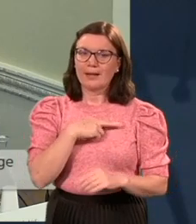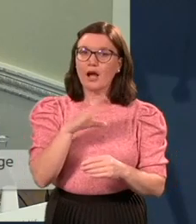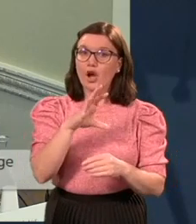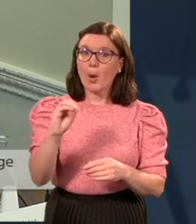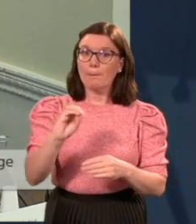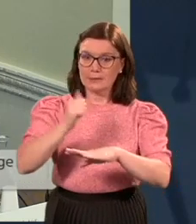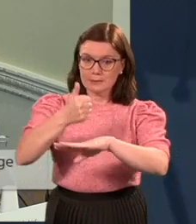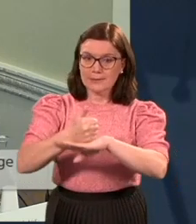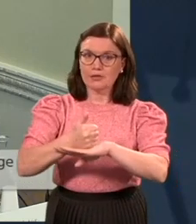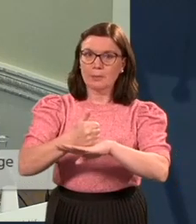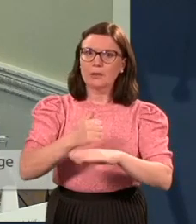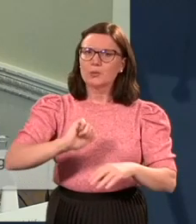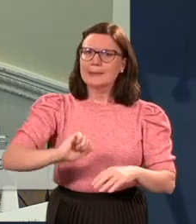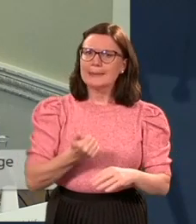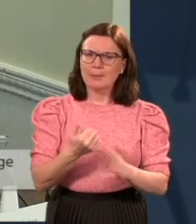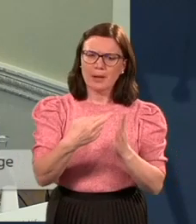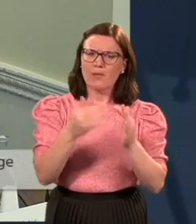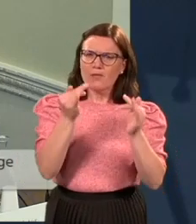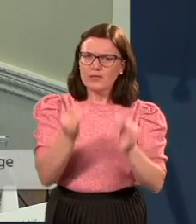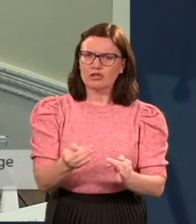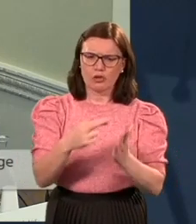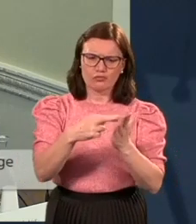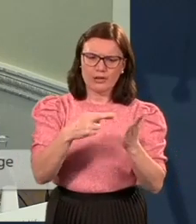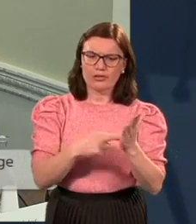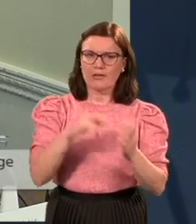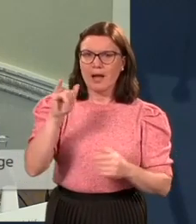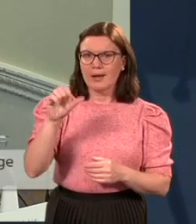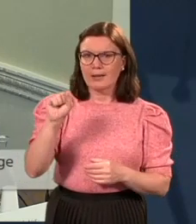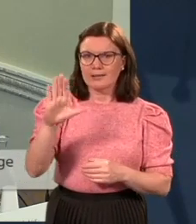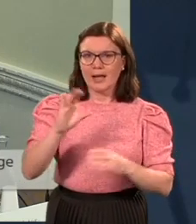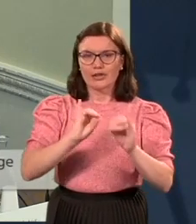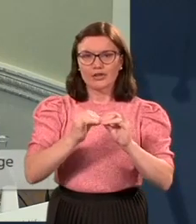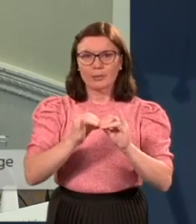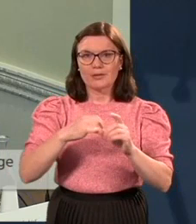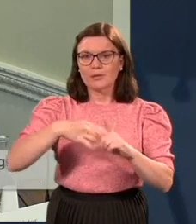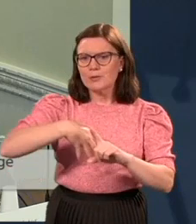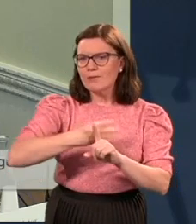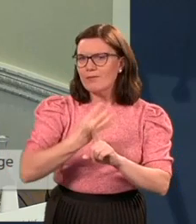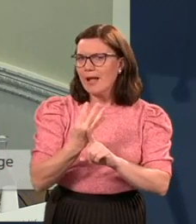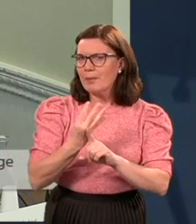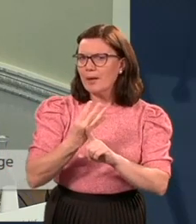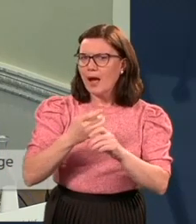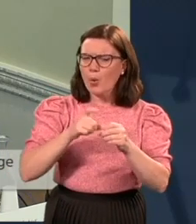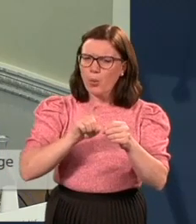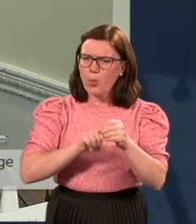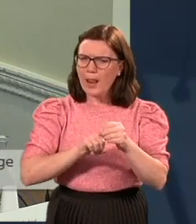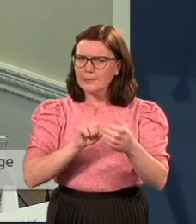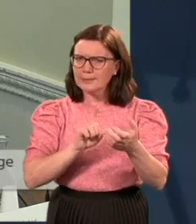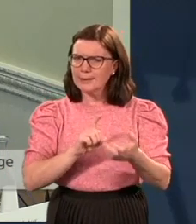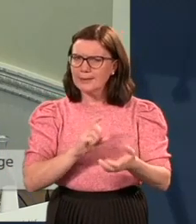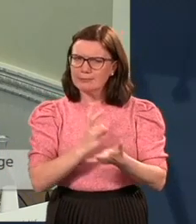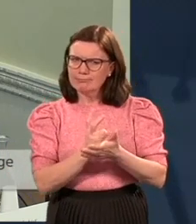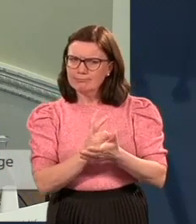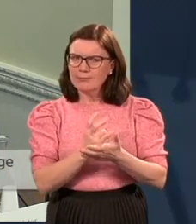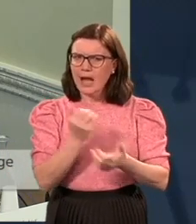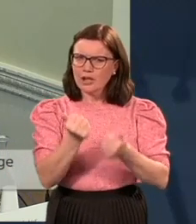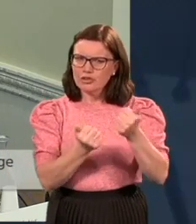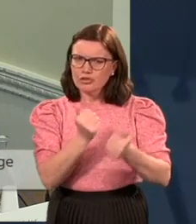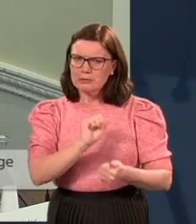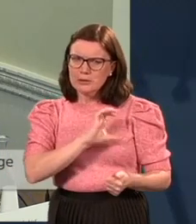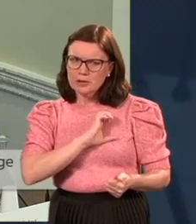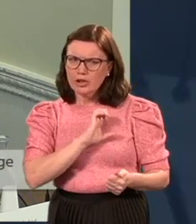to maintain a register of the Irish Sign Language interpreters and to develop a quality assurance scheme which will strengthen and